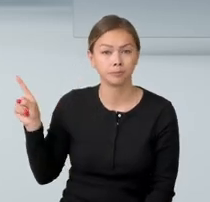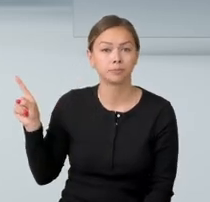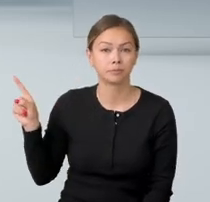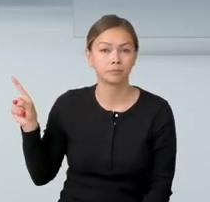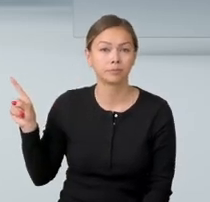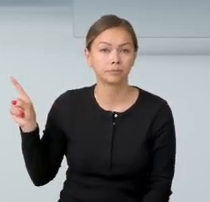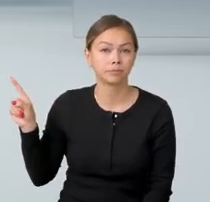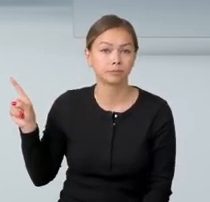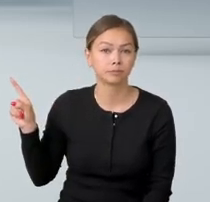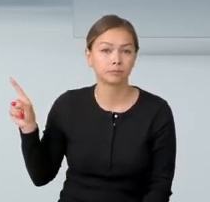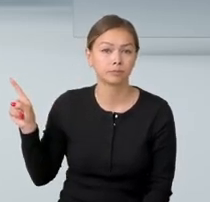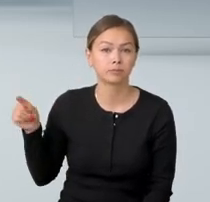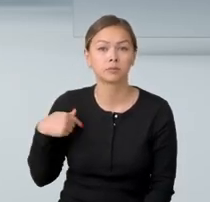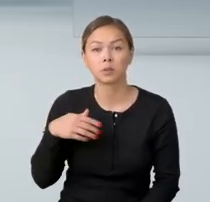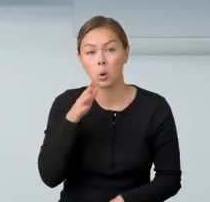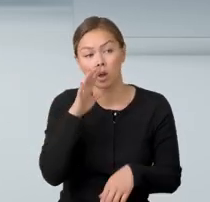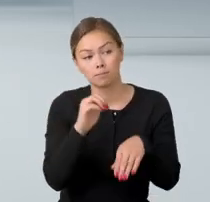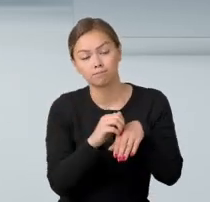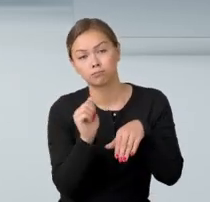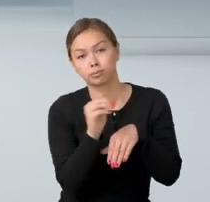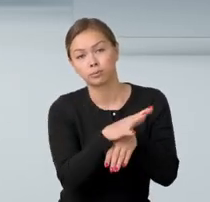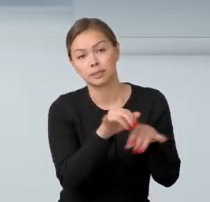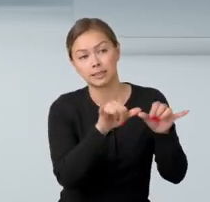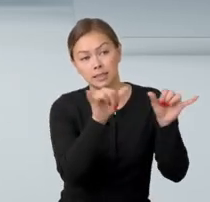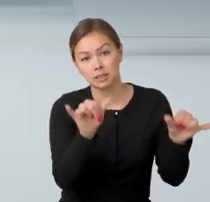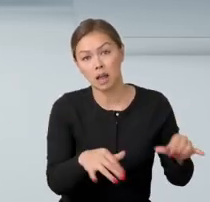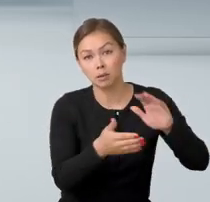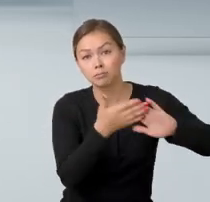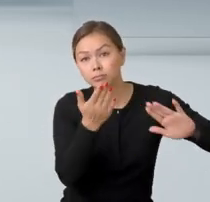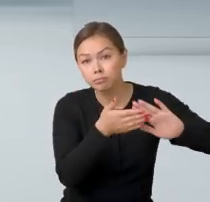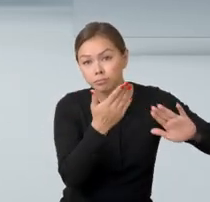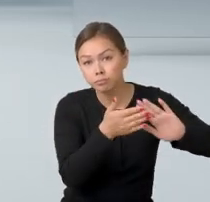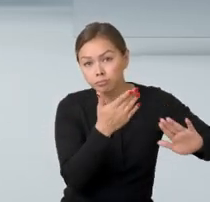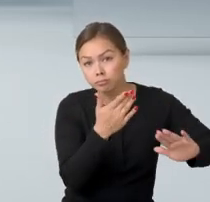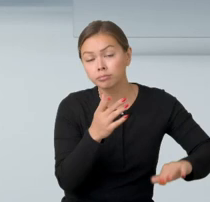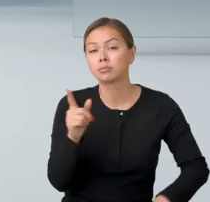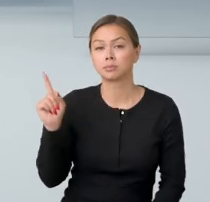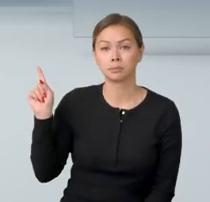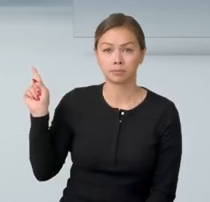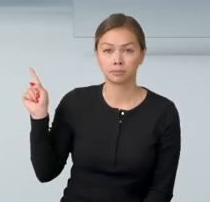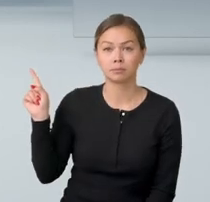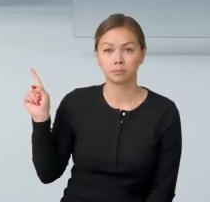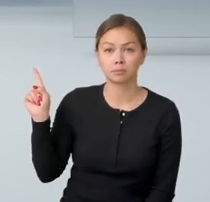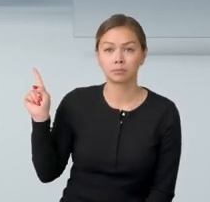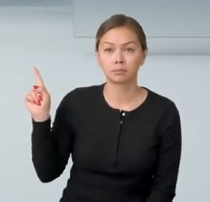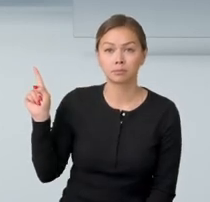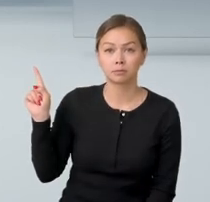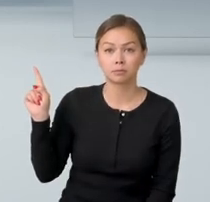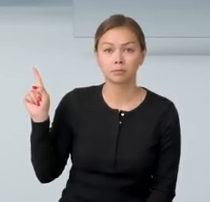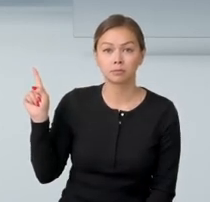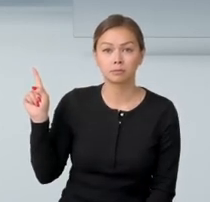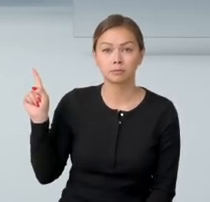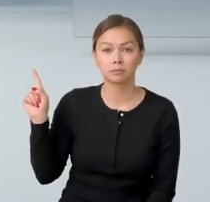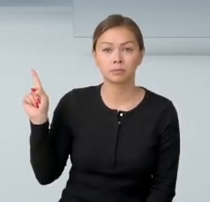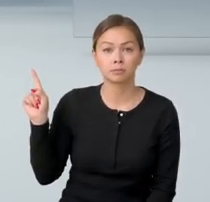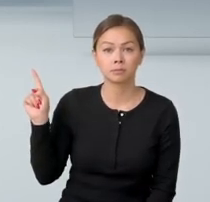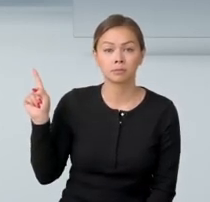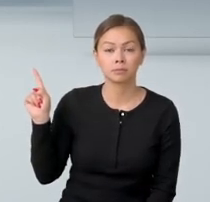I will send the information to the assistant administrator mailbox and